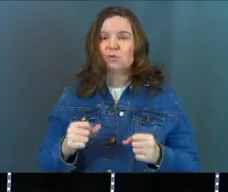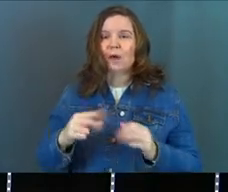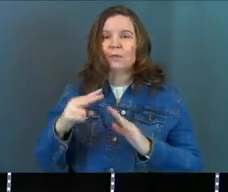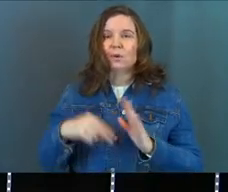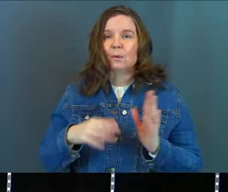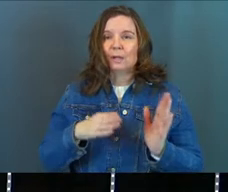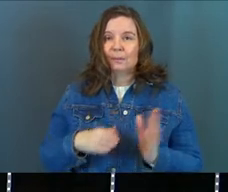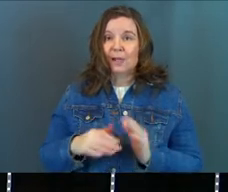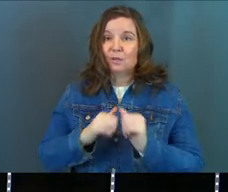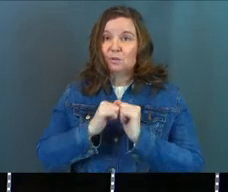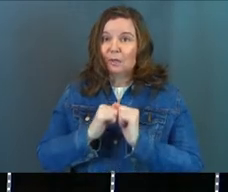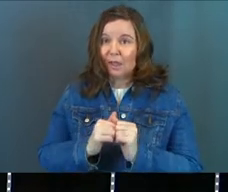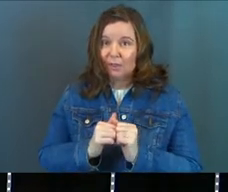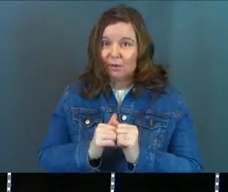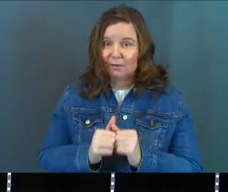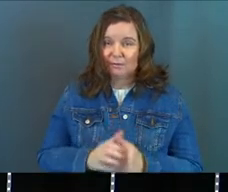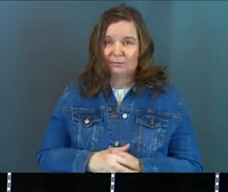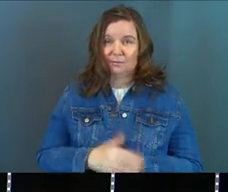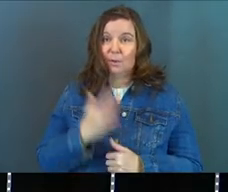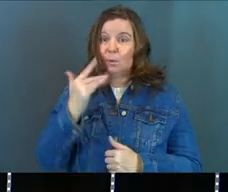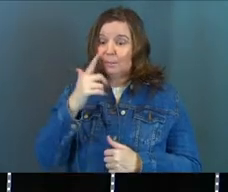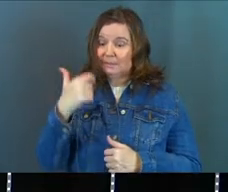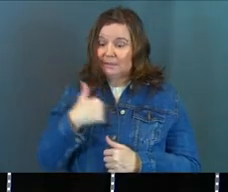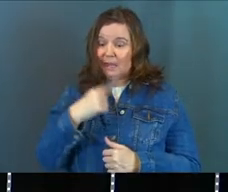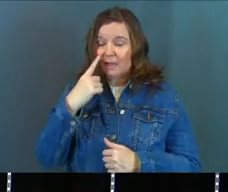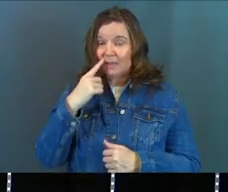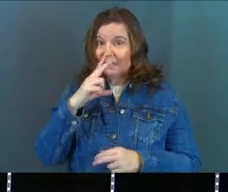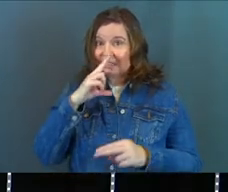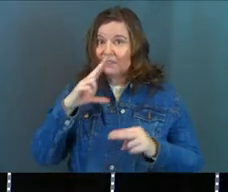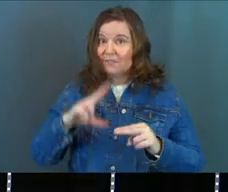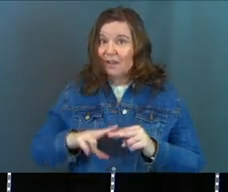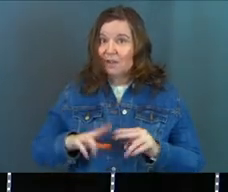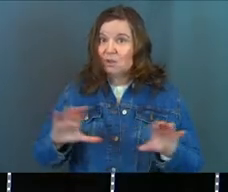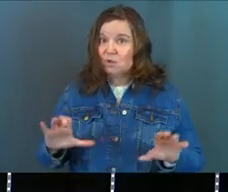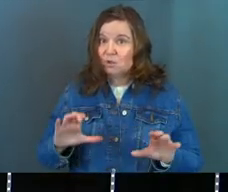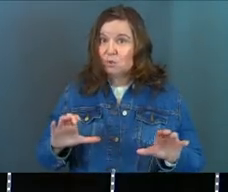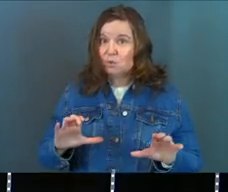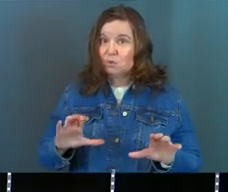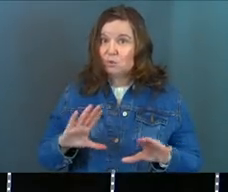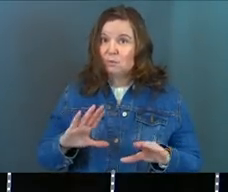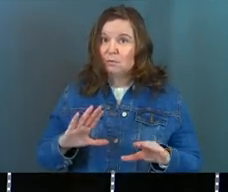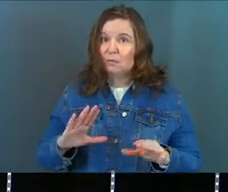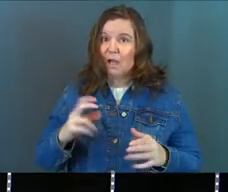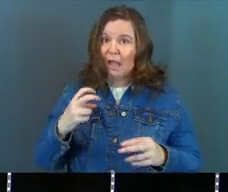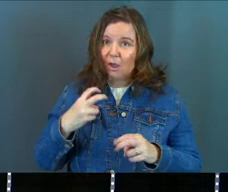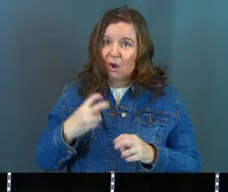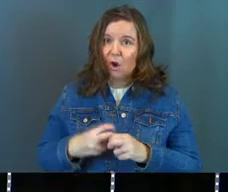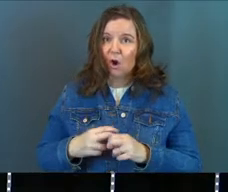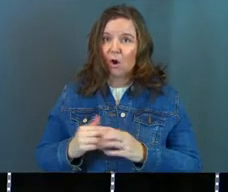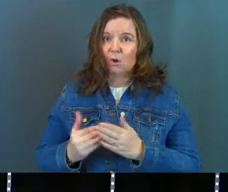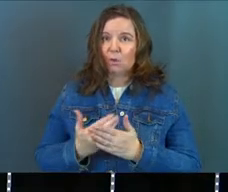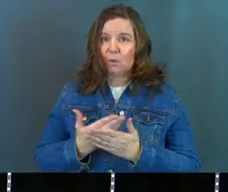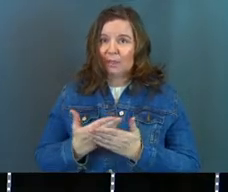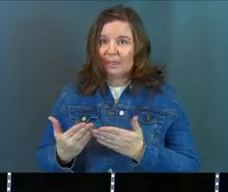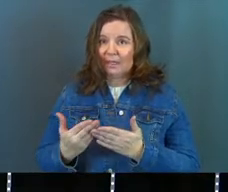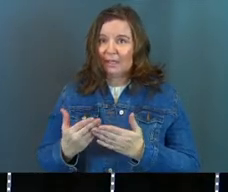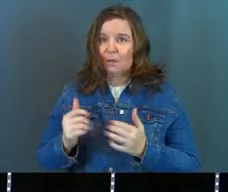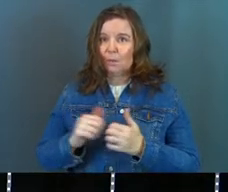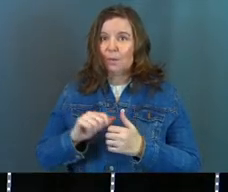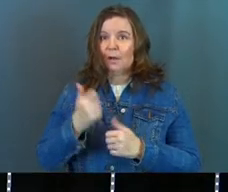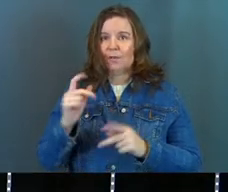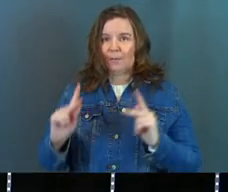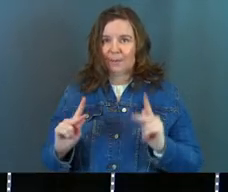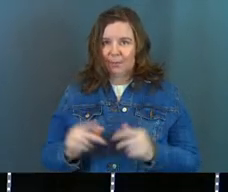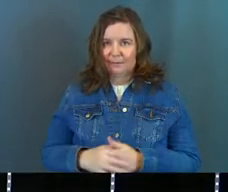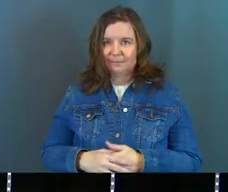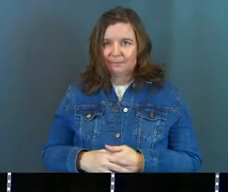this reading plan together. Because I think it's fun to do a hard new thing. Do it with some other